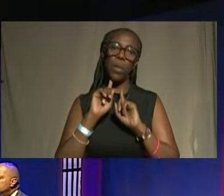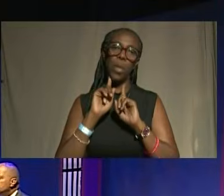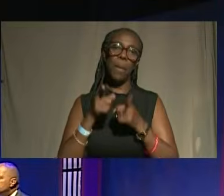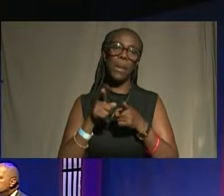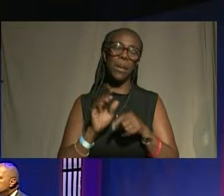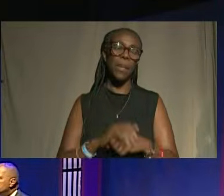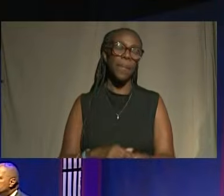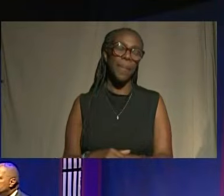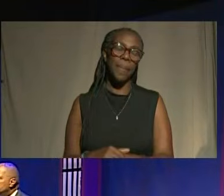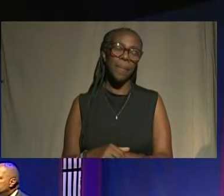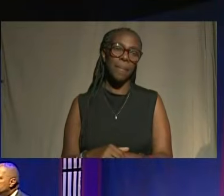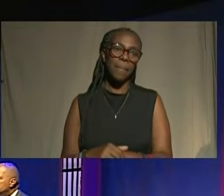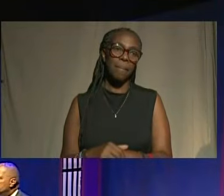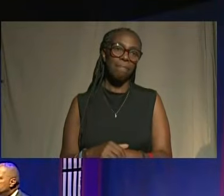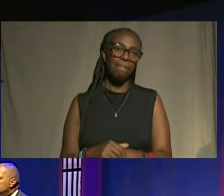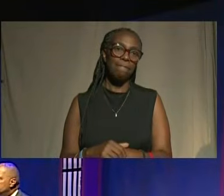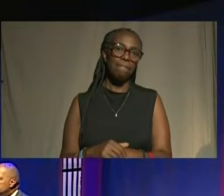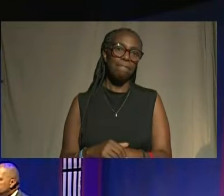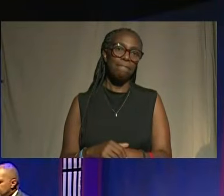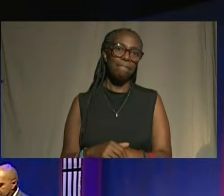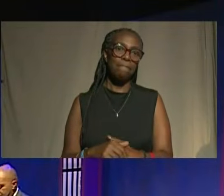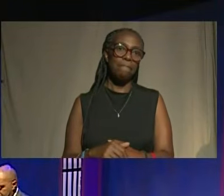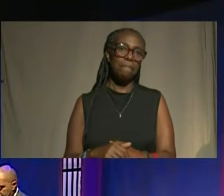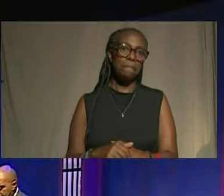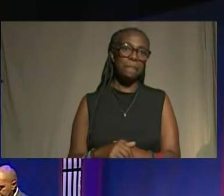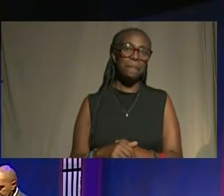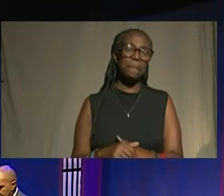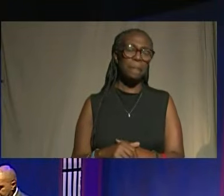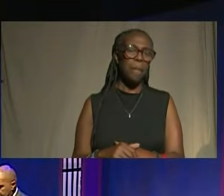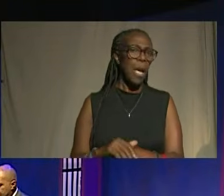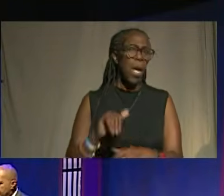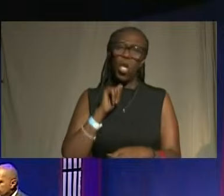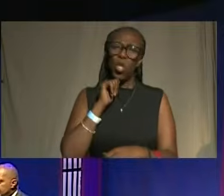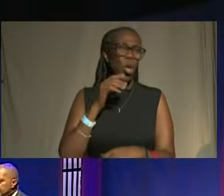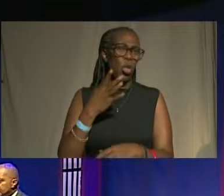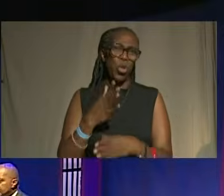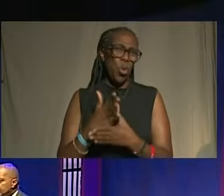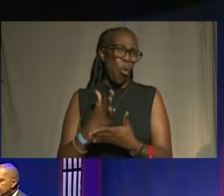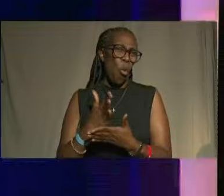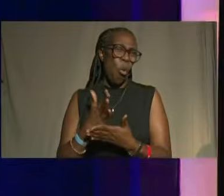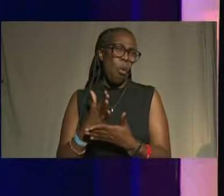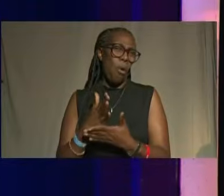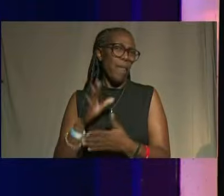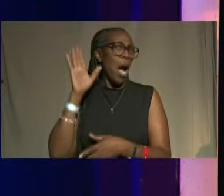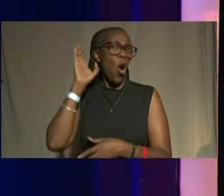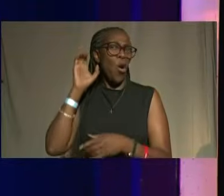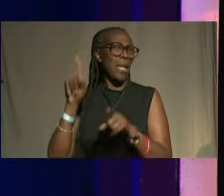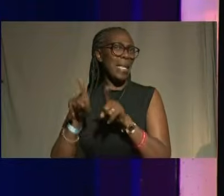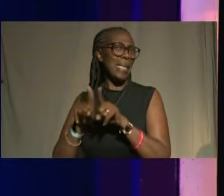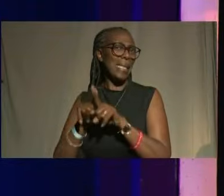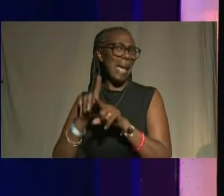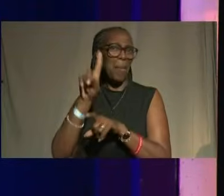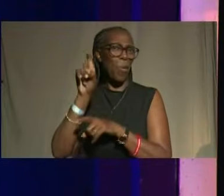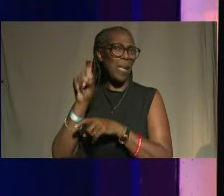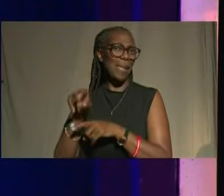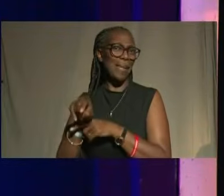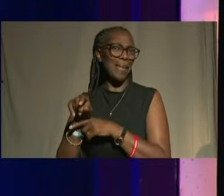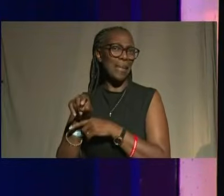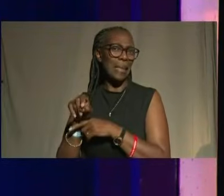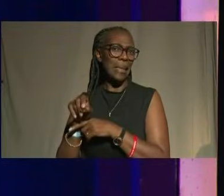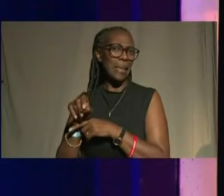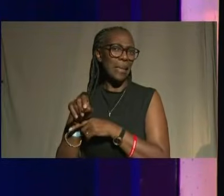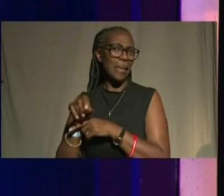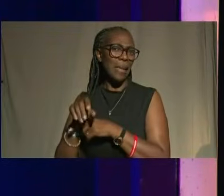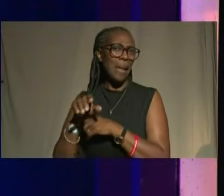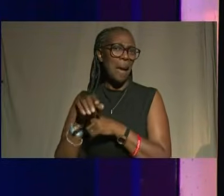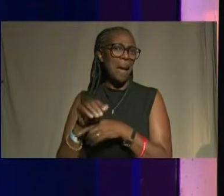not sure if we heard the same question. I heard a question that was about our Jamaicans having to clear barrels at the